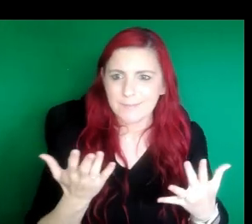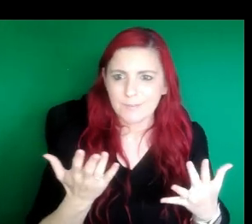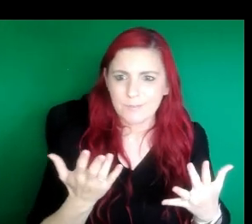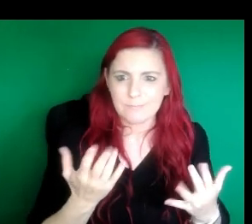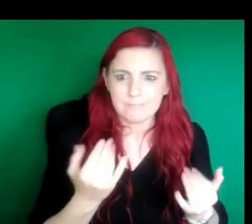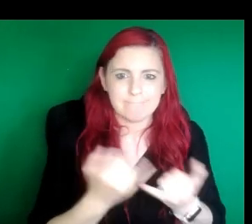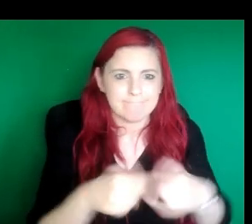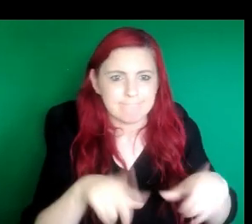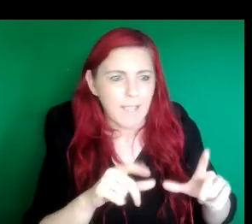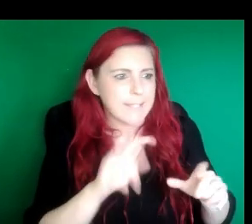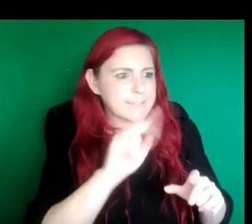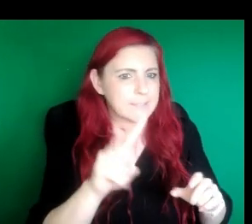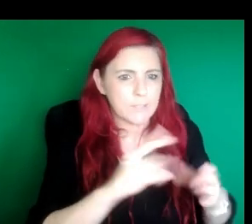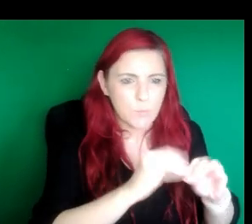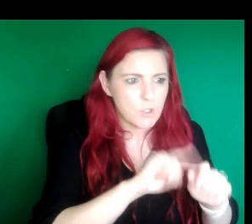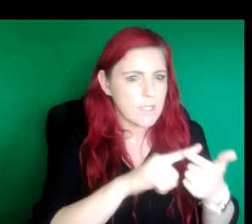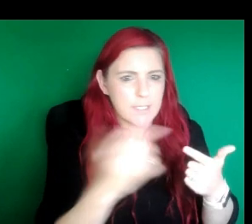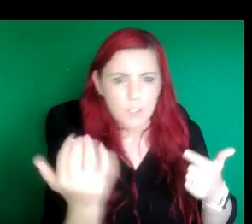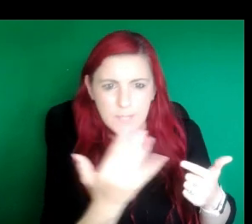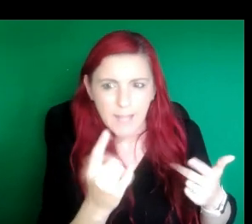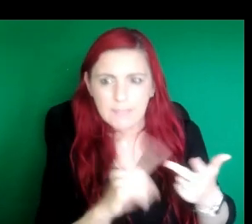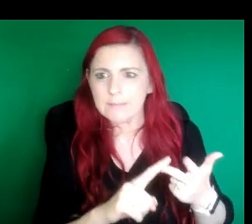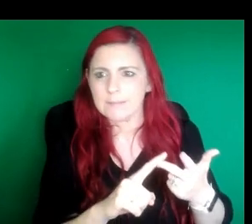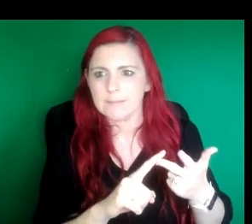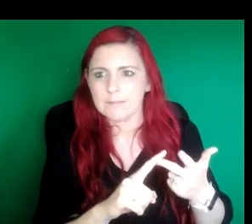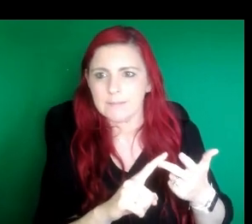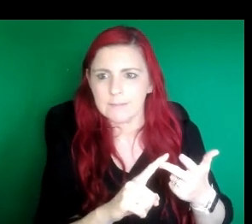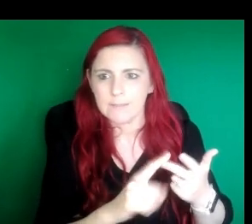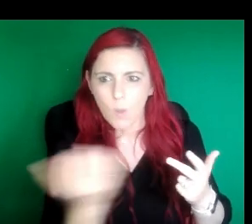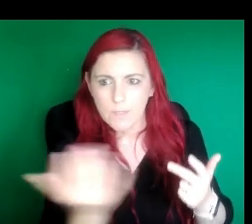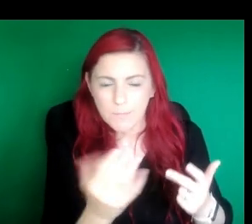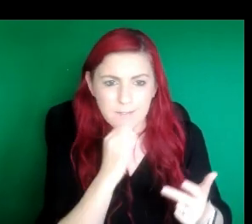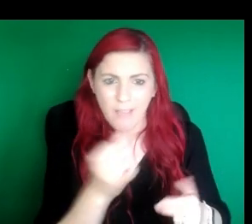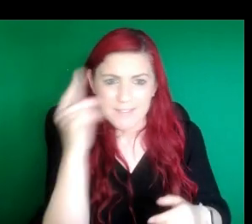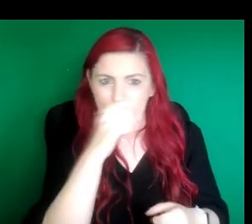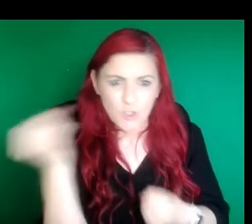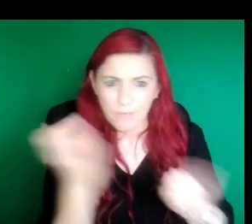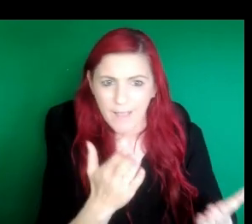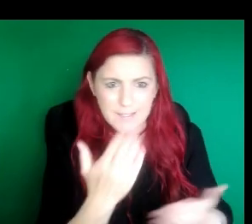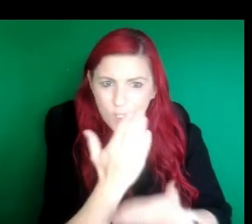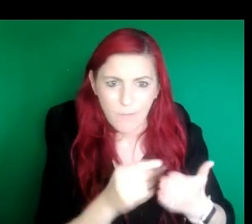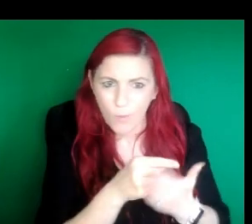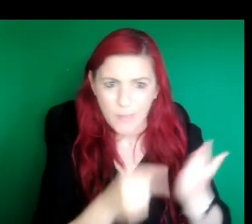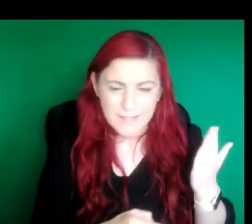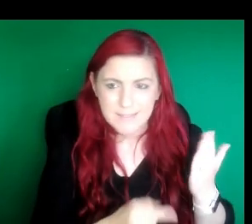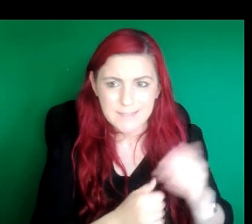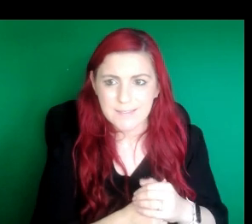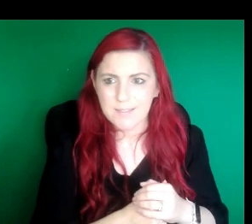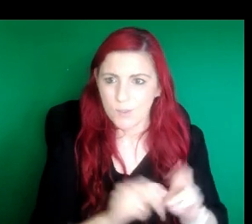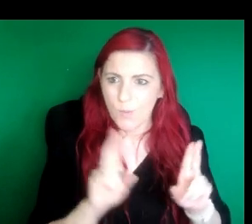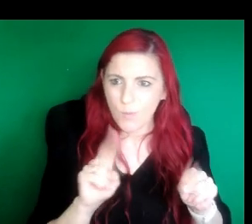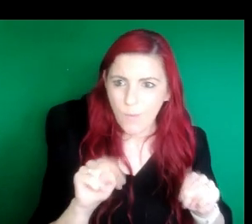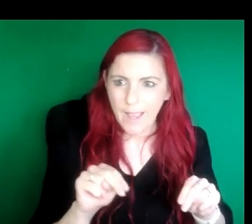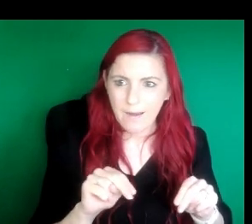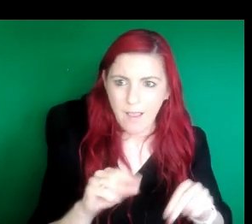interpreting on TV, in cinema, subtitles, and closed captions. It's not that hard to provide those things. We look at Netflix now. You